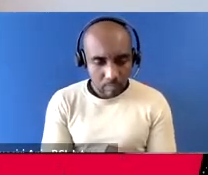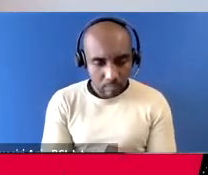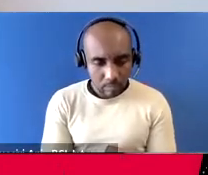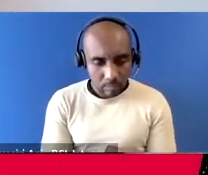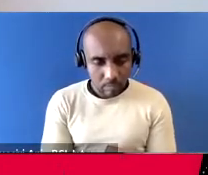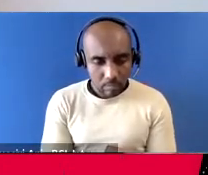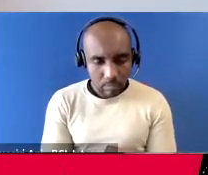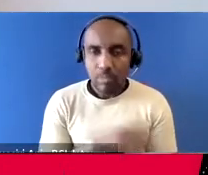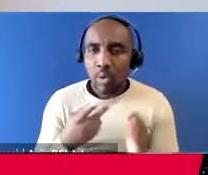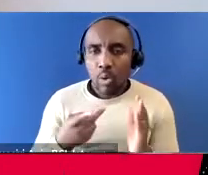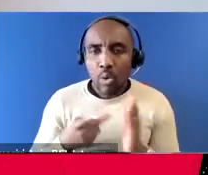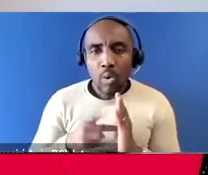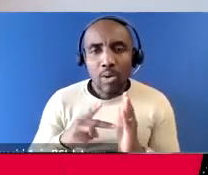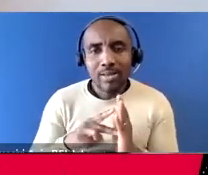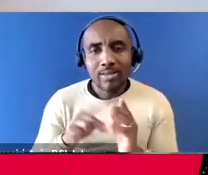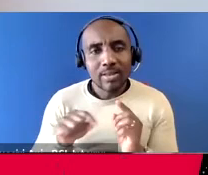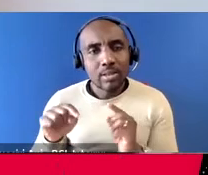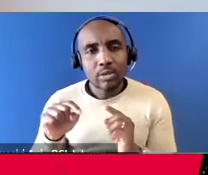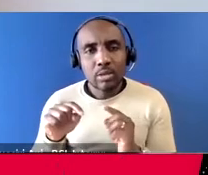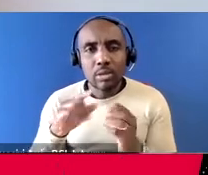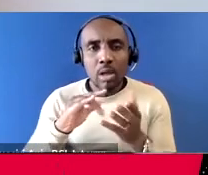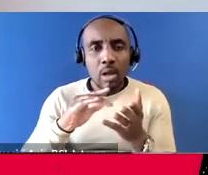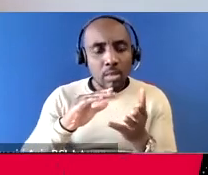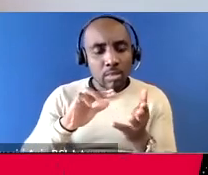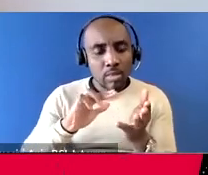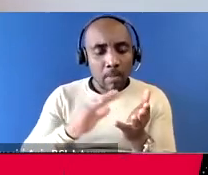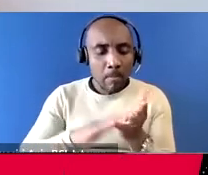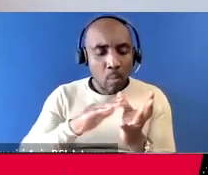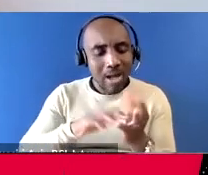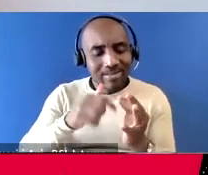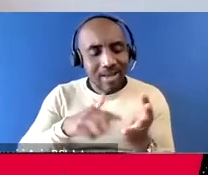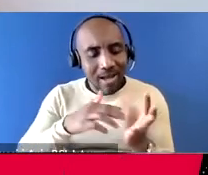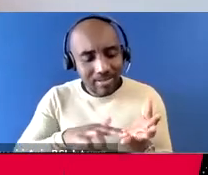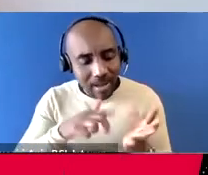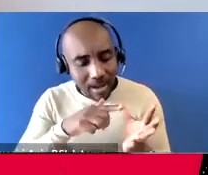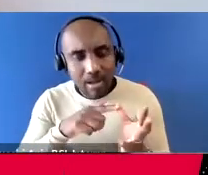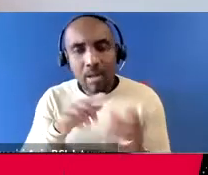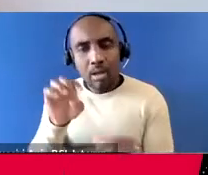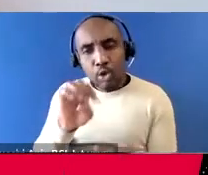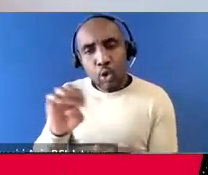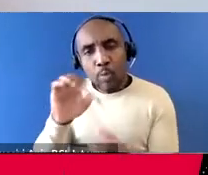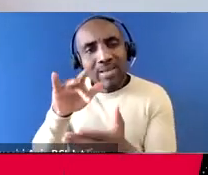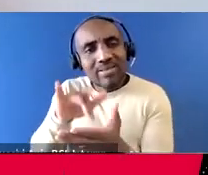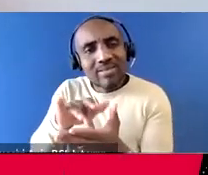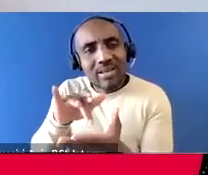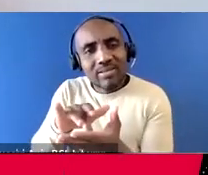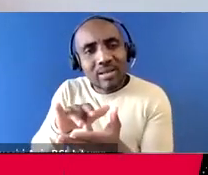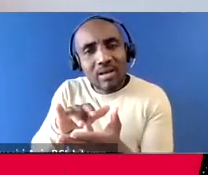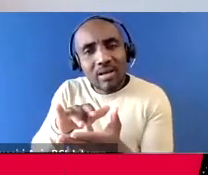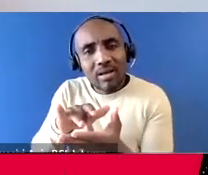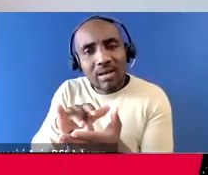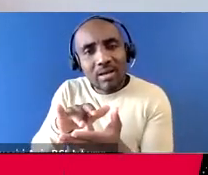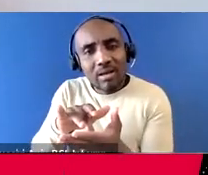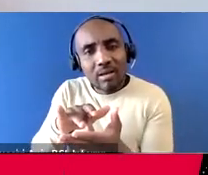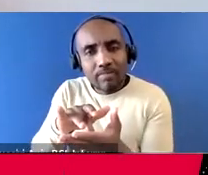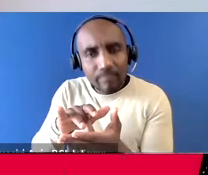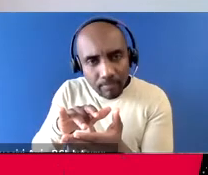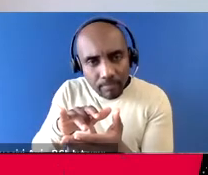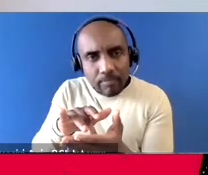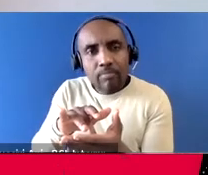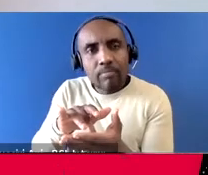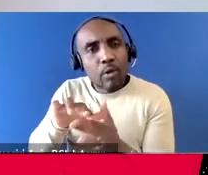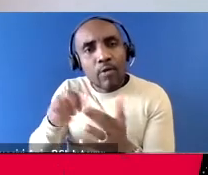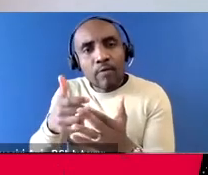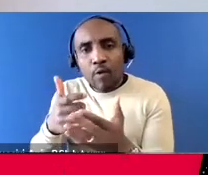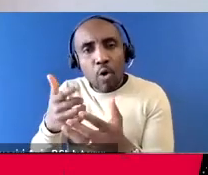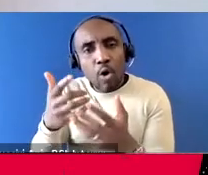Constitutional and Human Rights, and other organizations have submitted a communication to the